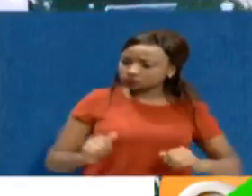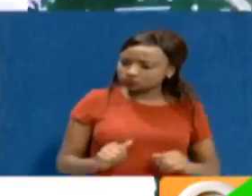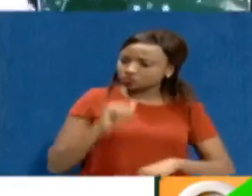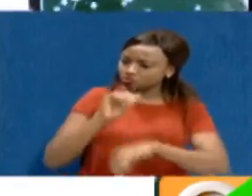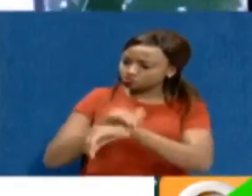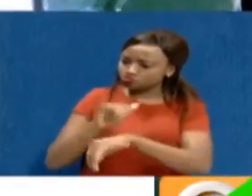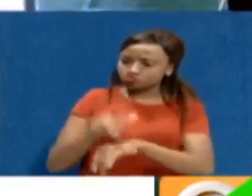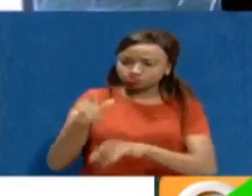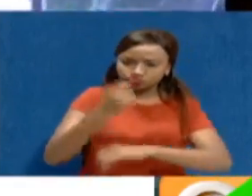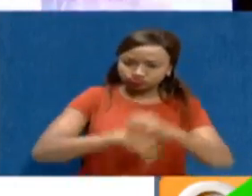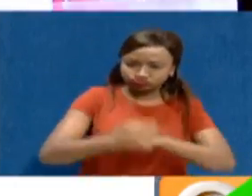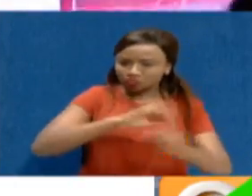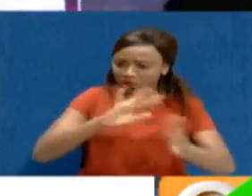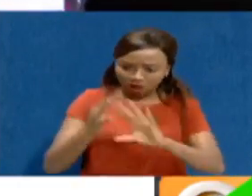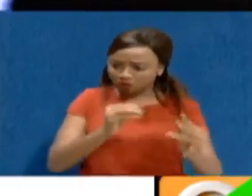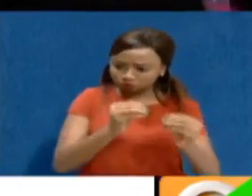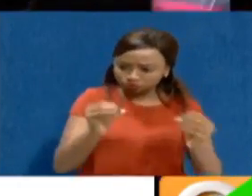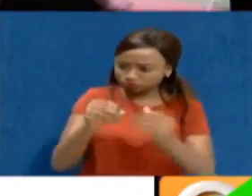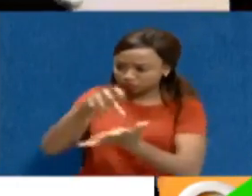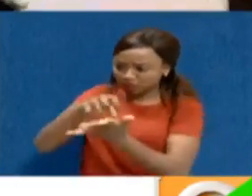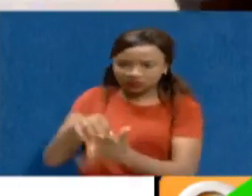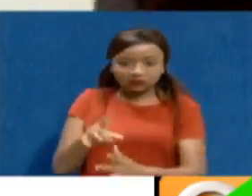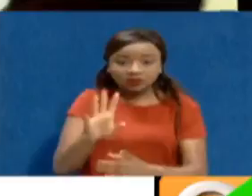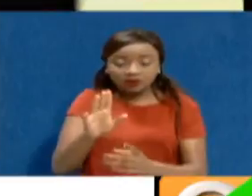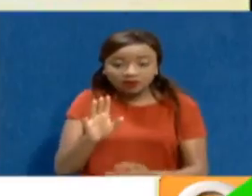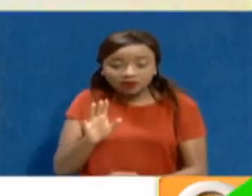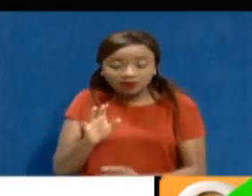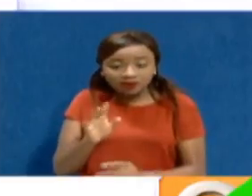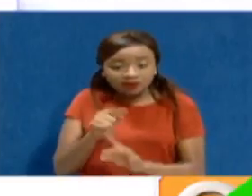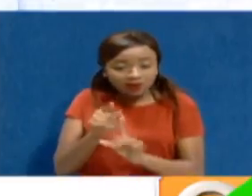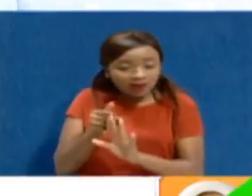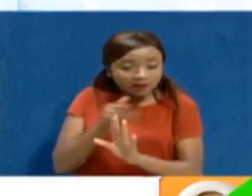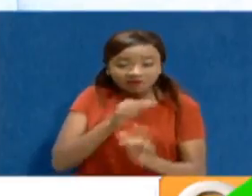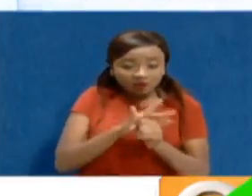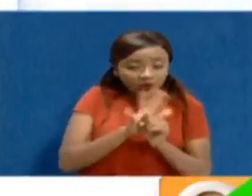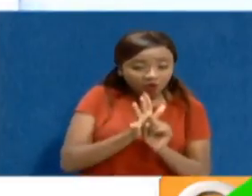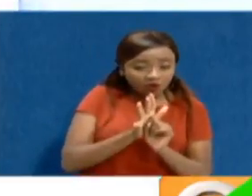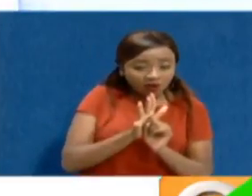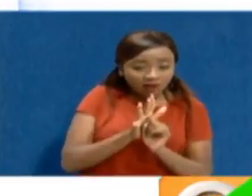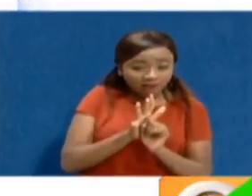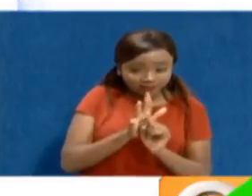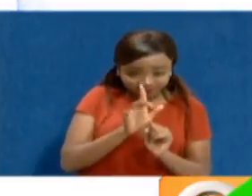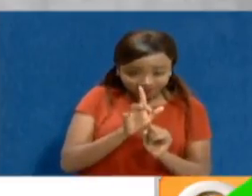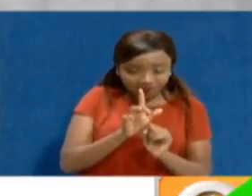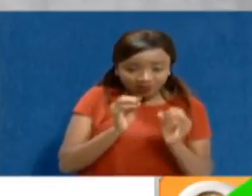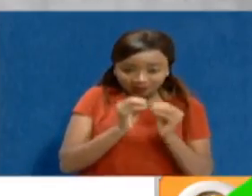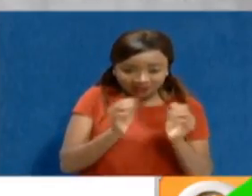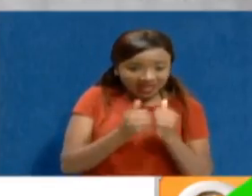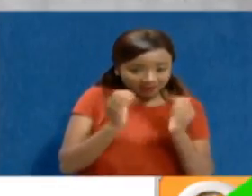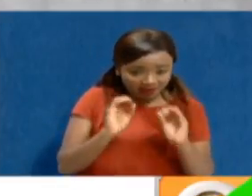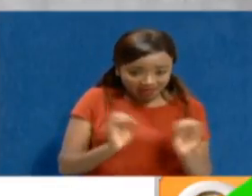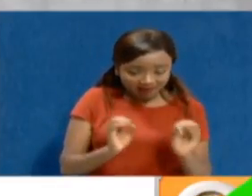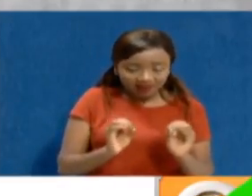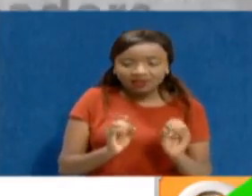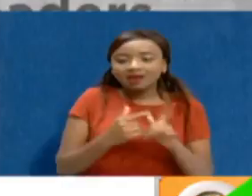strides in the electoral dispute resolution process. But even before COVID-19 complicated physical meetings, a